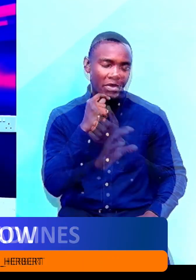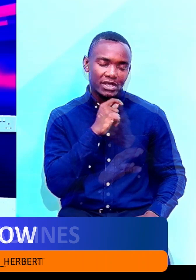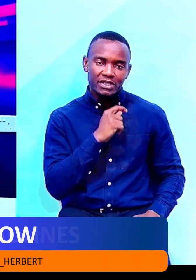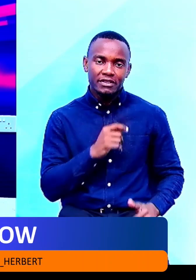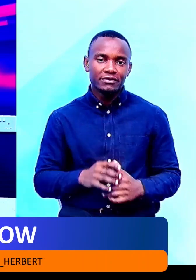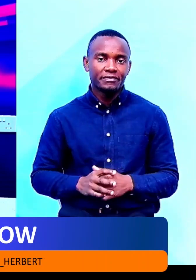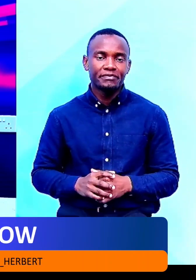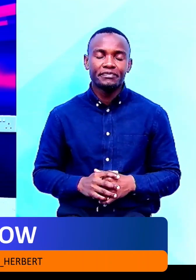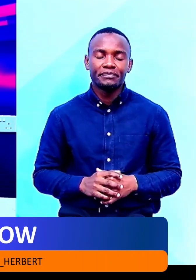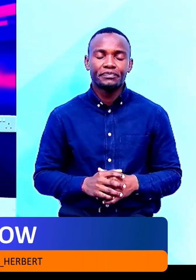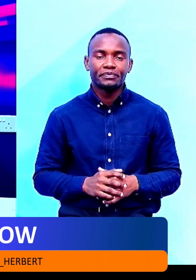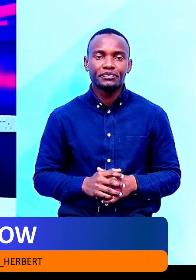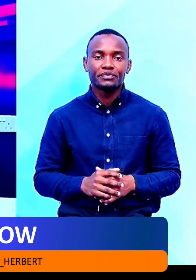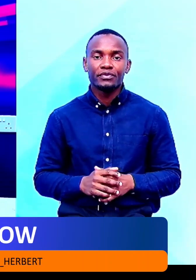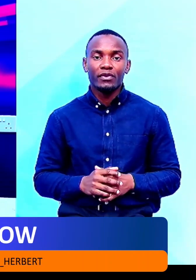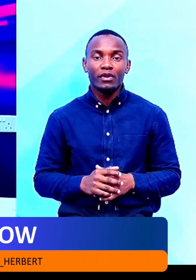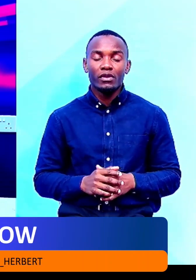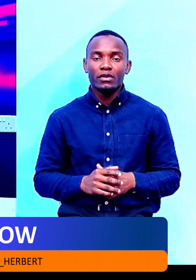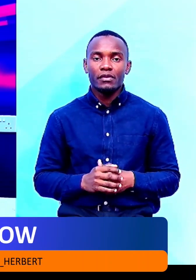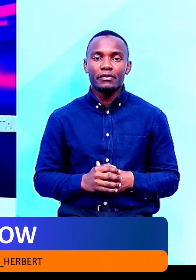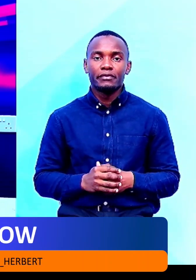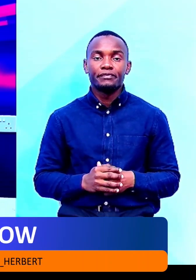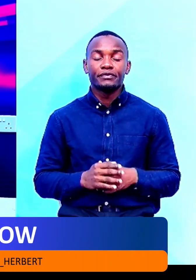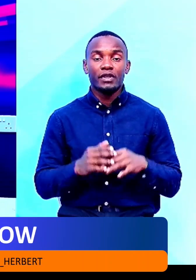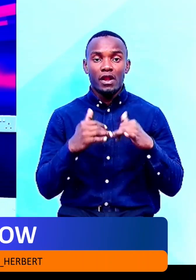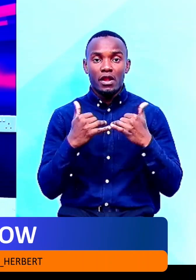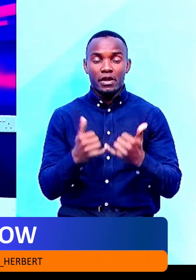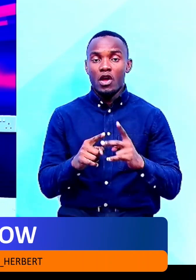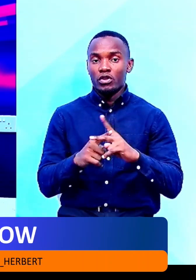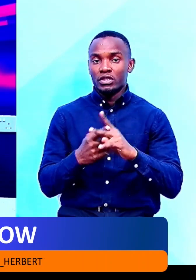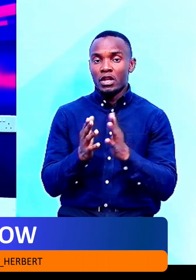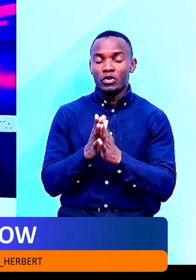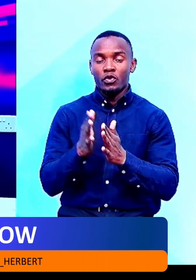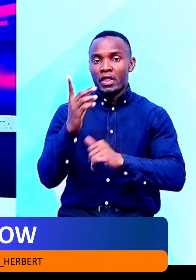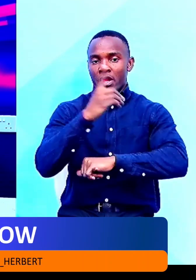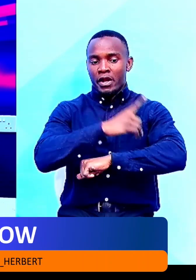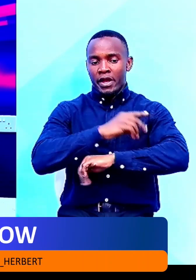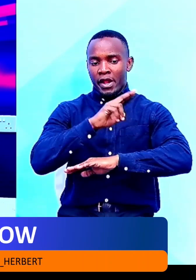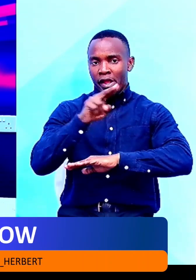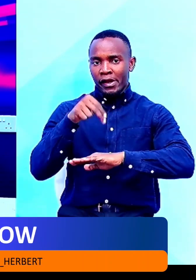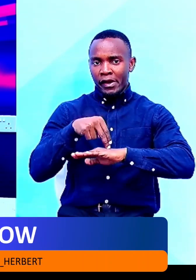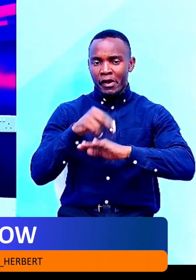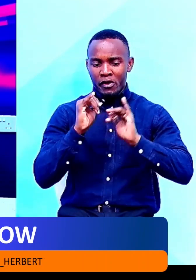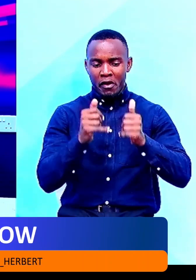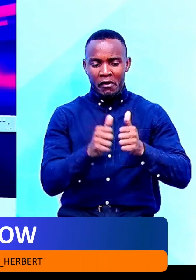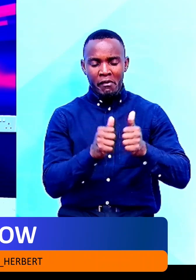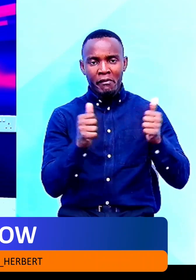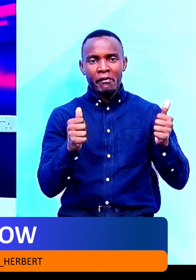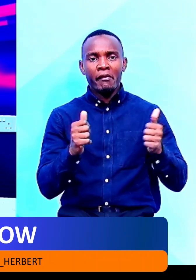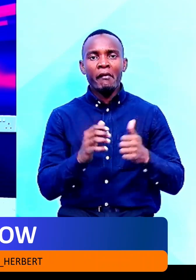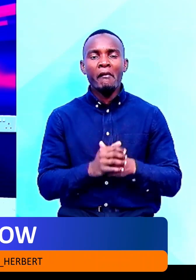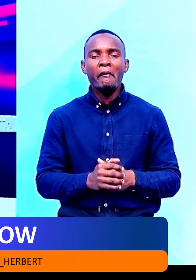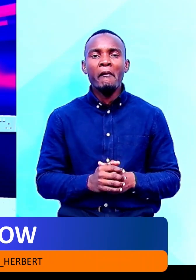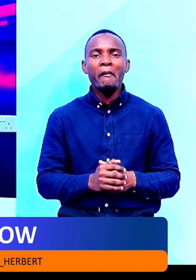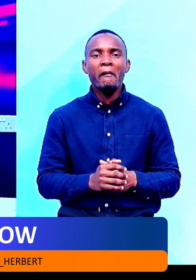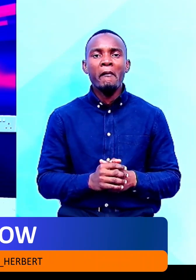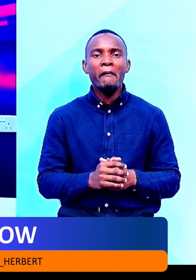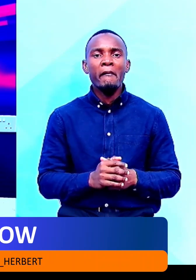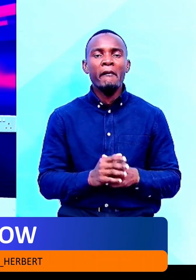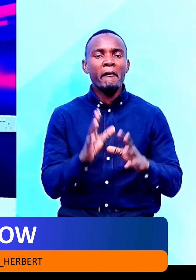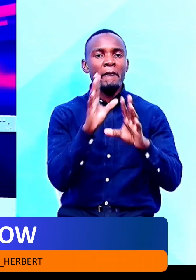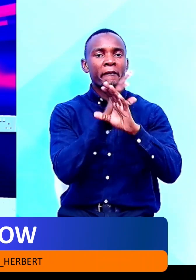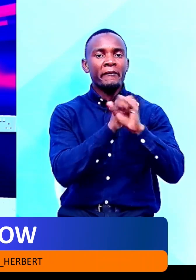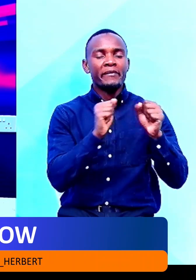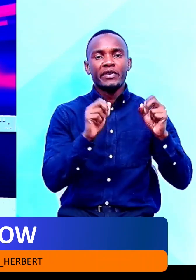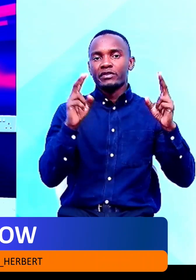morning. These are the dailies this morning, and we started off with the Daily Nation, as the president is quoted by saying,